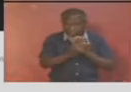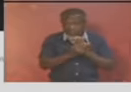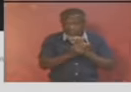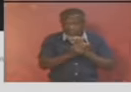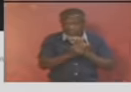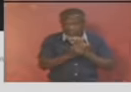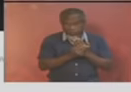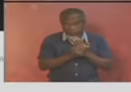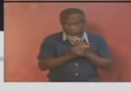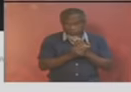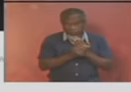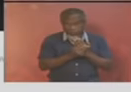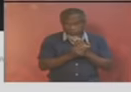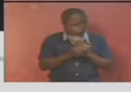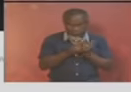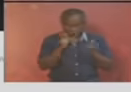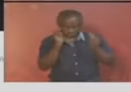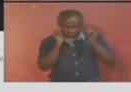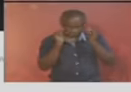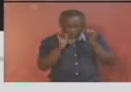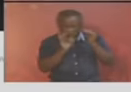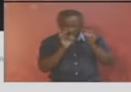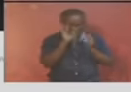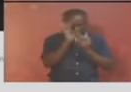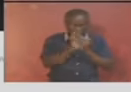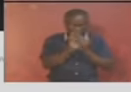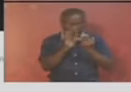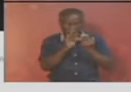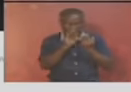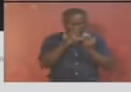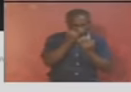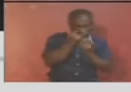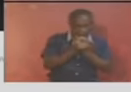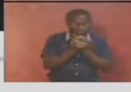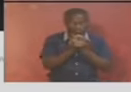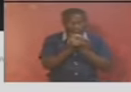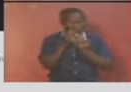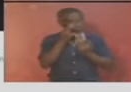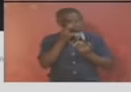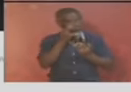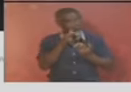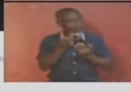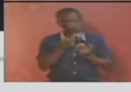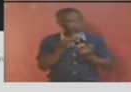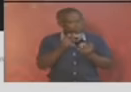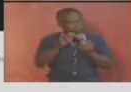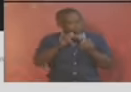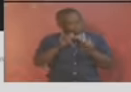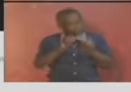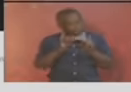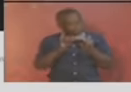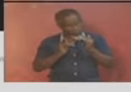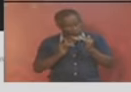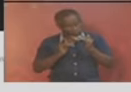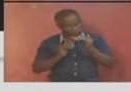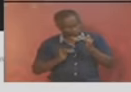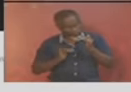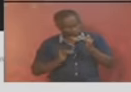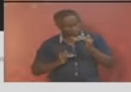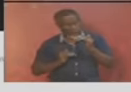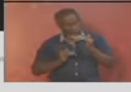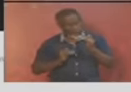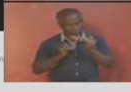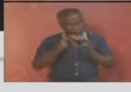the ones in February, lower than those in January, and it basically is demonstrating that downward trend that you're seeing in